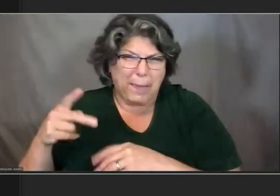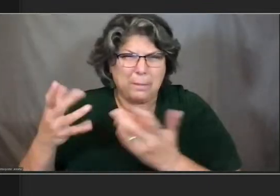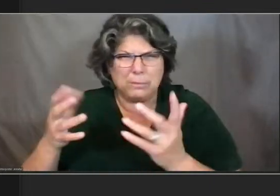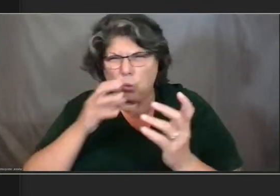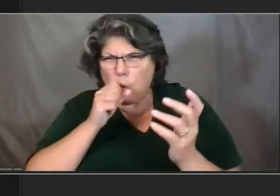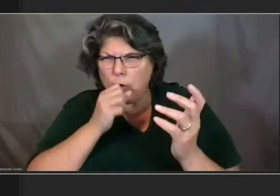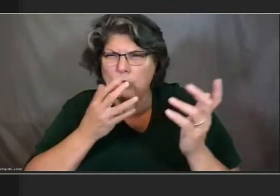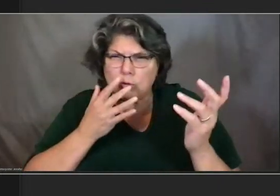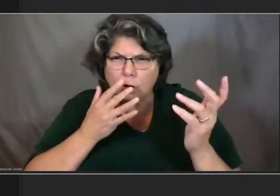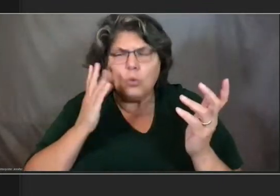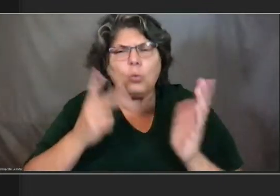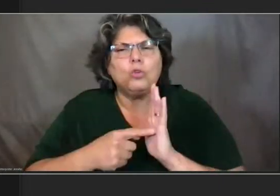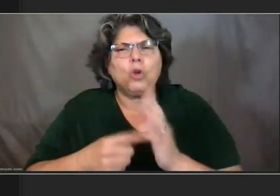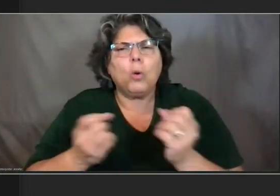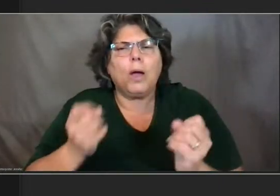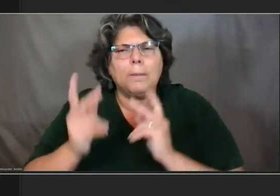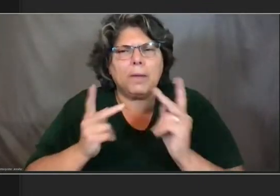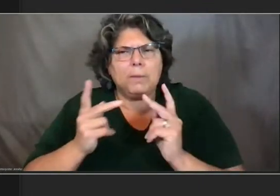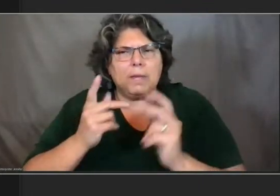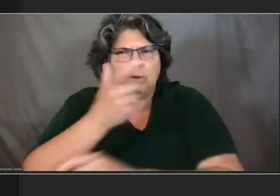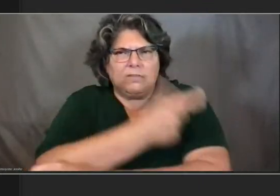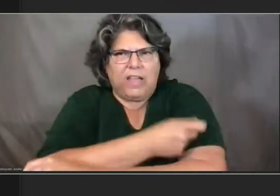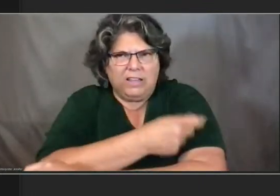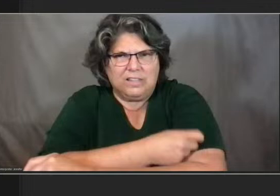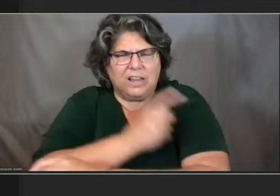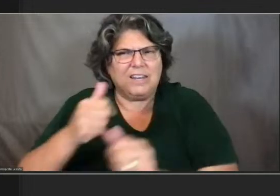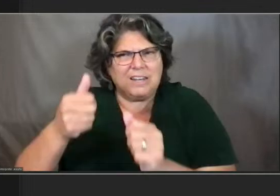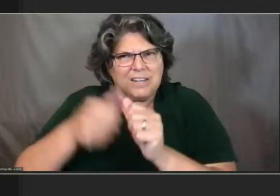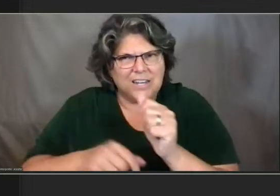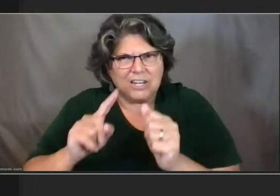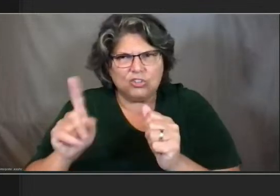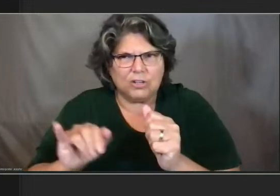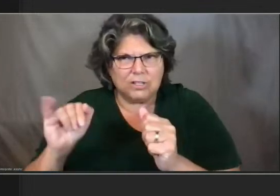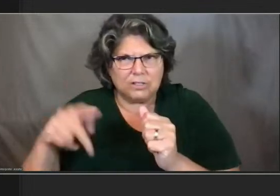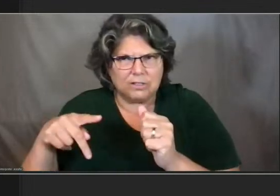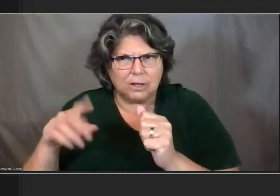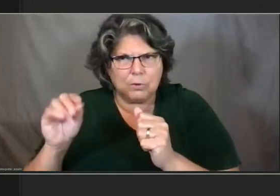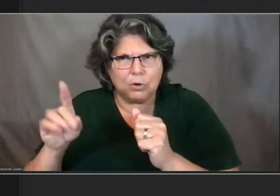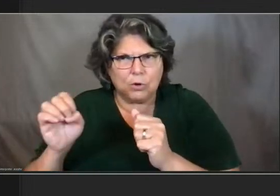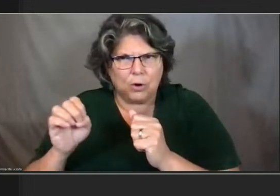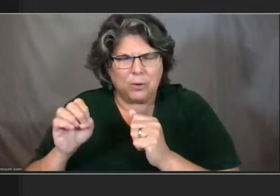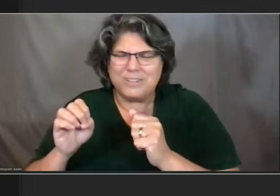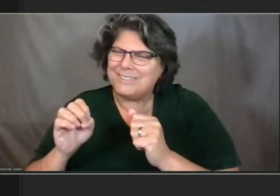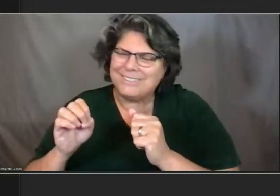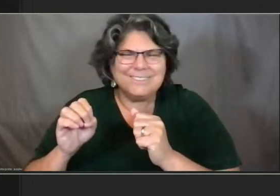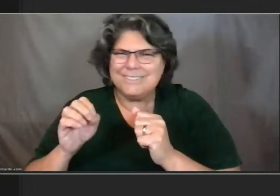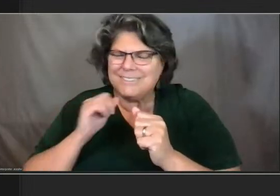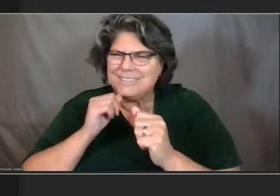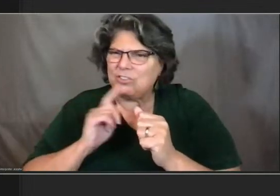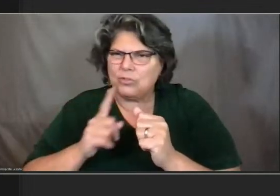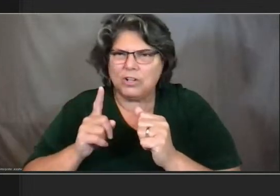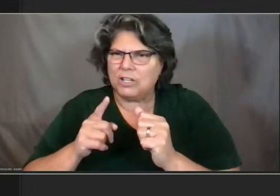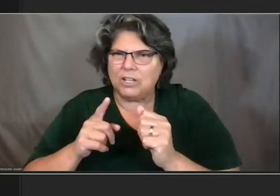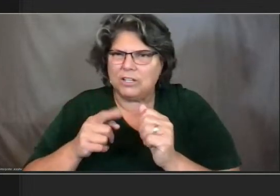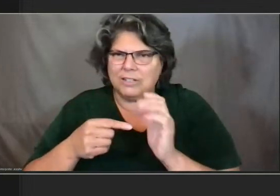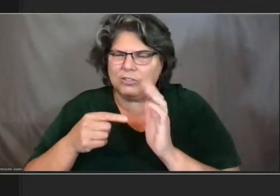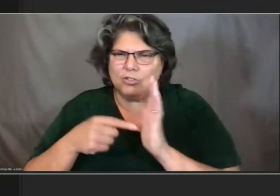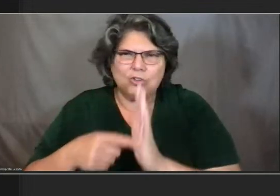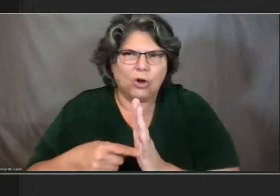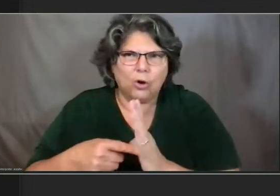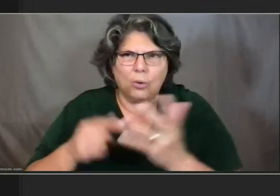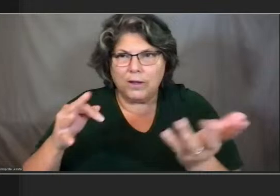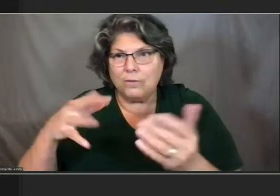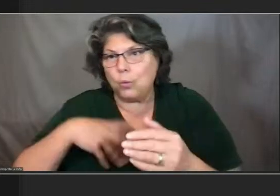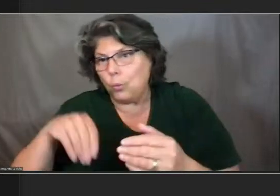the vaccination rate by that zip code. That doesn't break it down by ethnicity, but